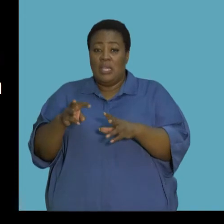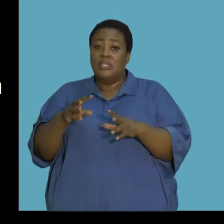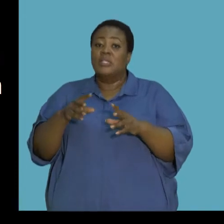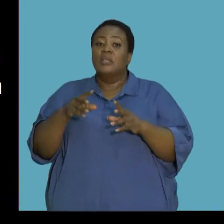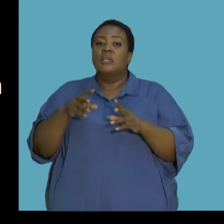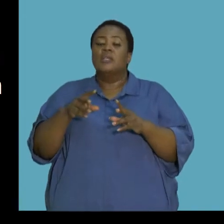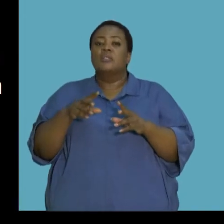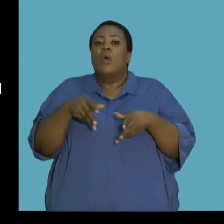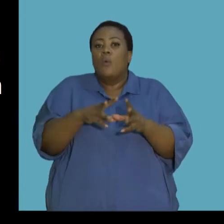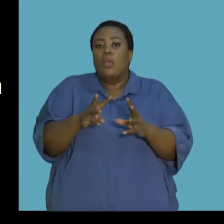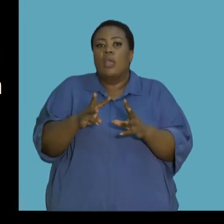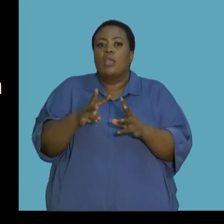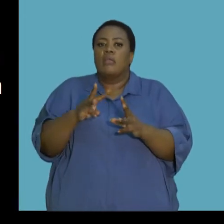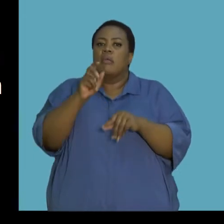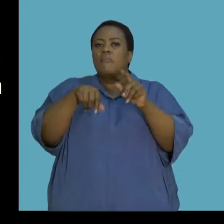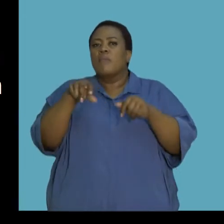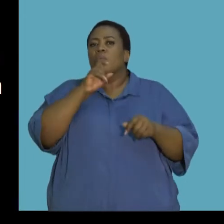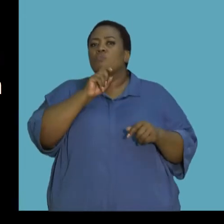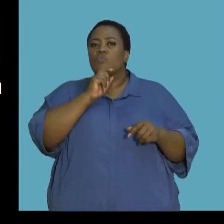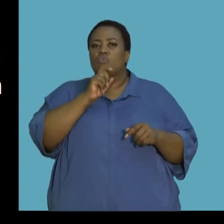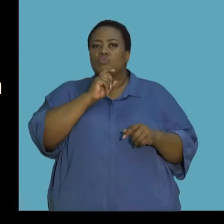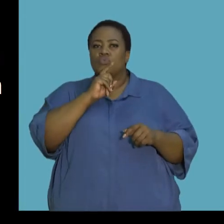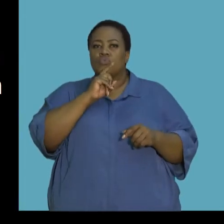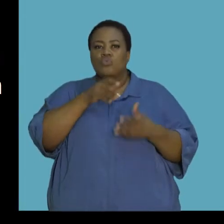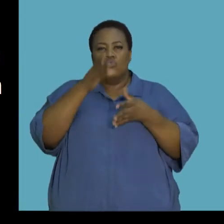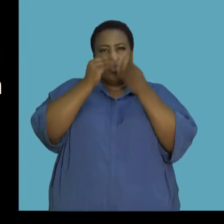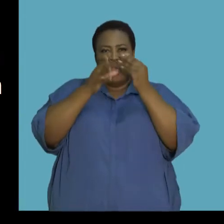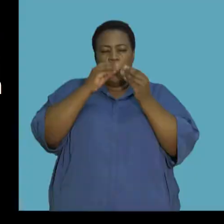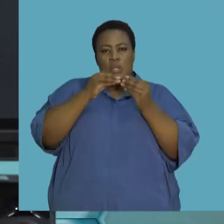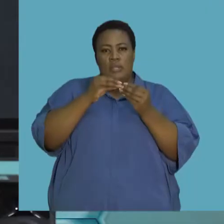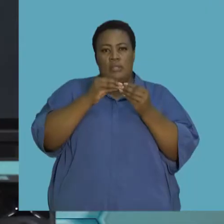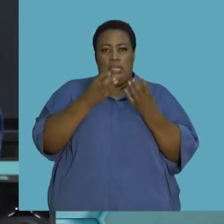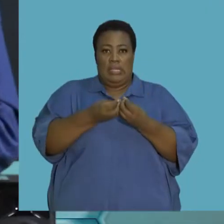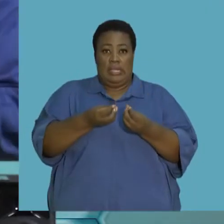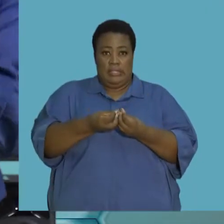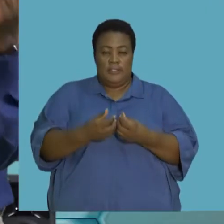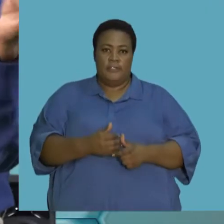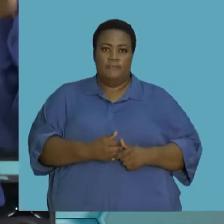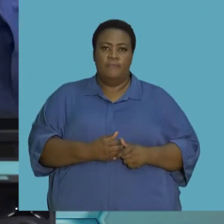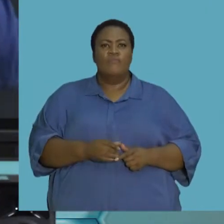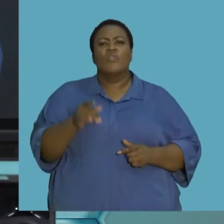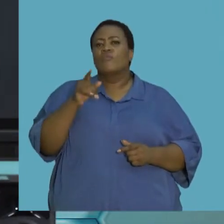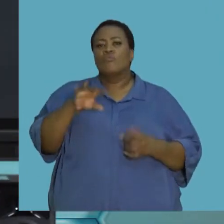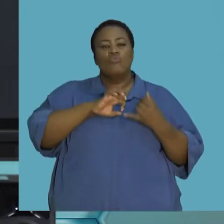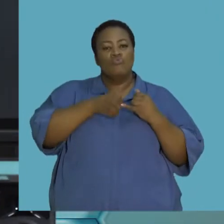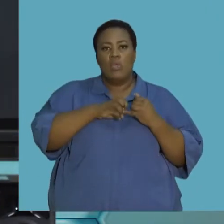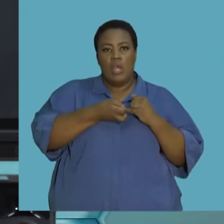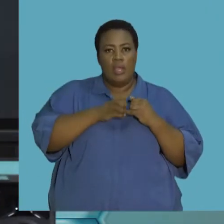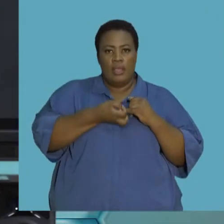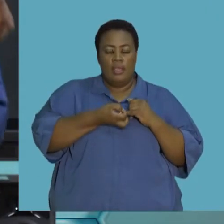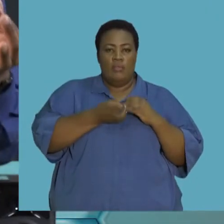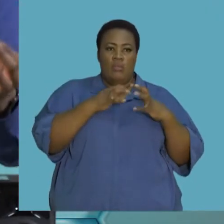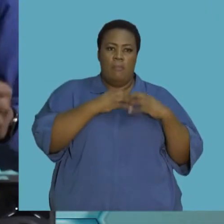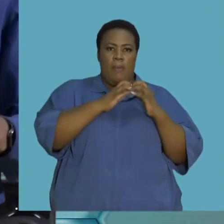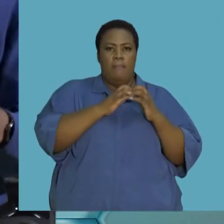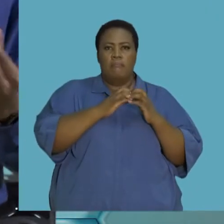study and learn things. So guys, if we were trying to establish what is the chance of us having heads and